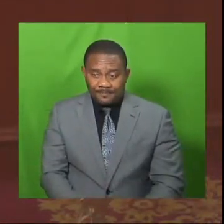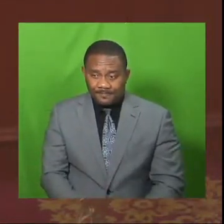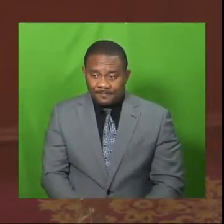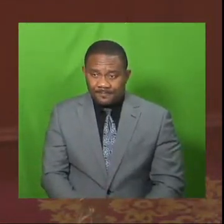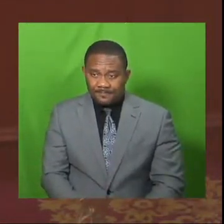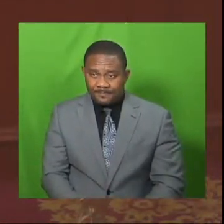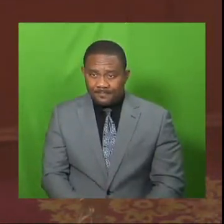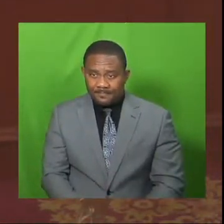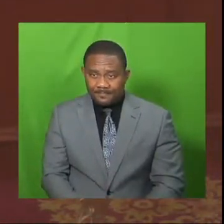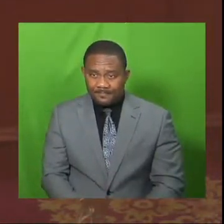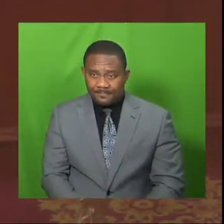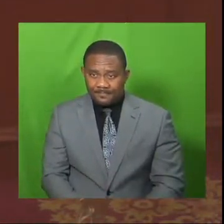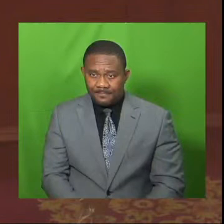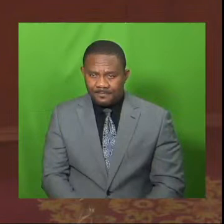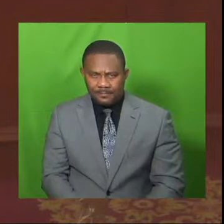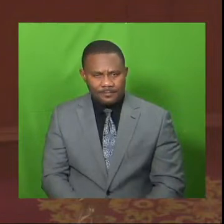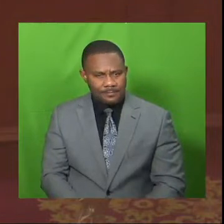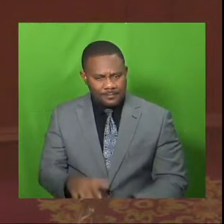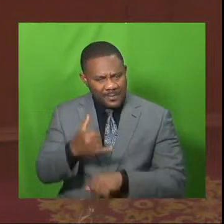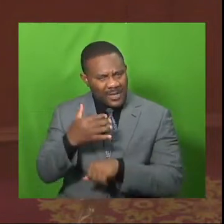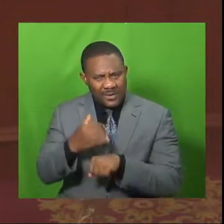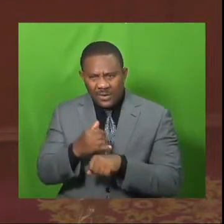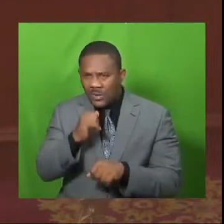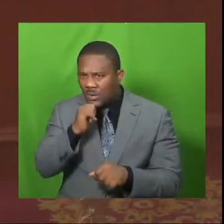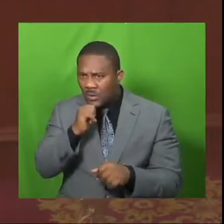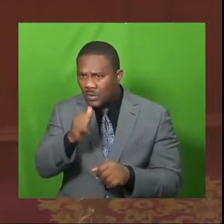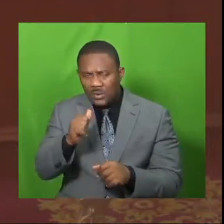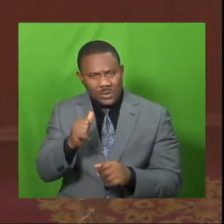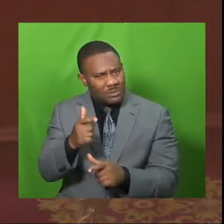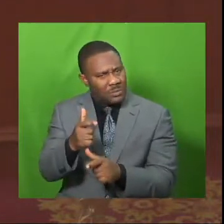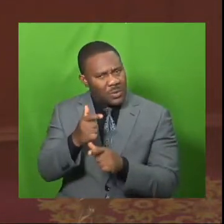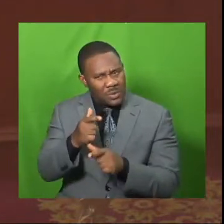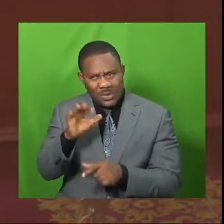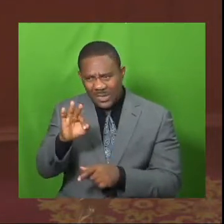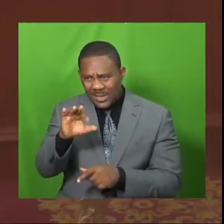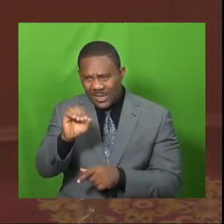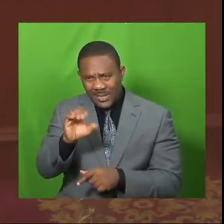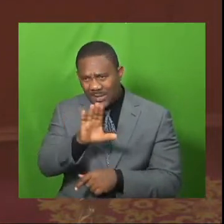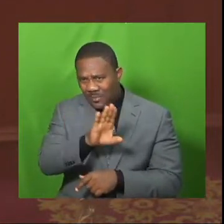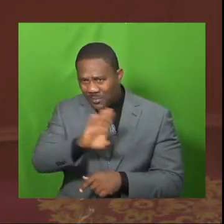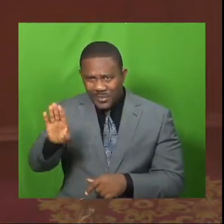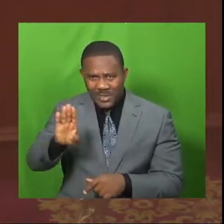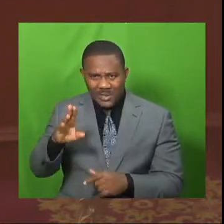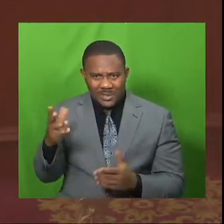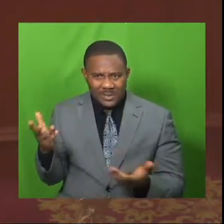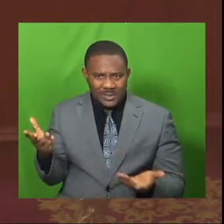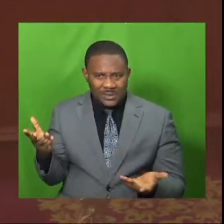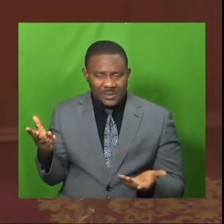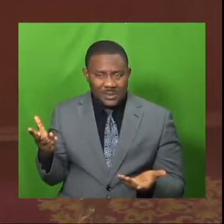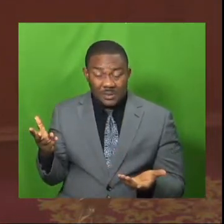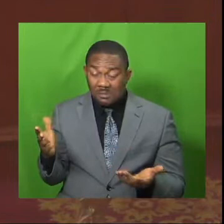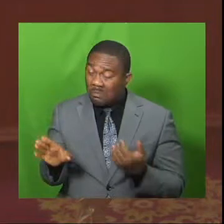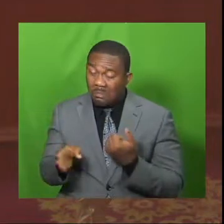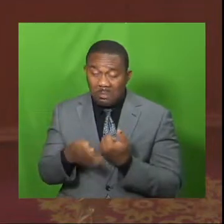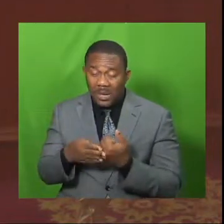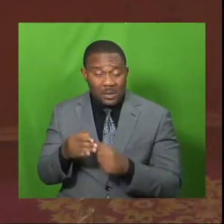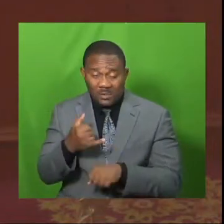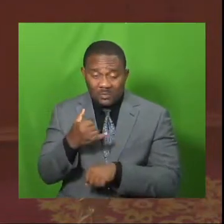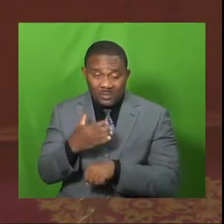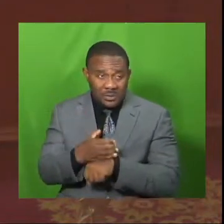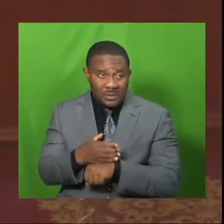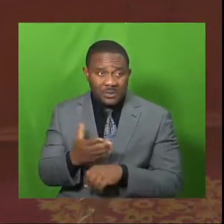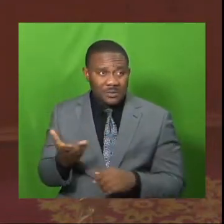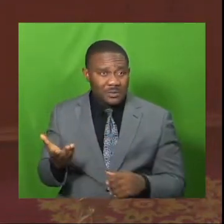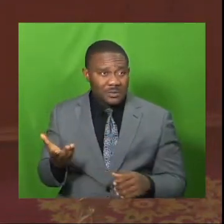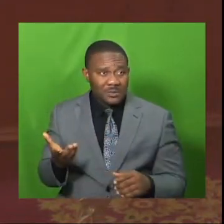that Côte d'Ivoire did not borrow 90 billion Ghana cedis from their government and from their Bank of Ghana or their Bank of Côte d'Ivoire. It is because of